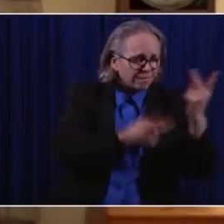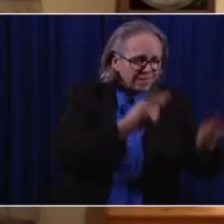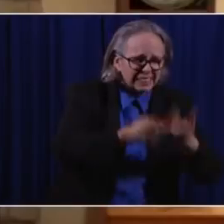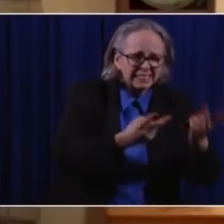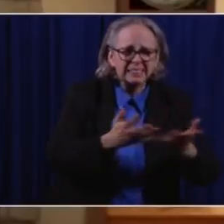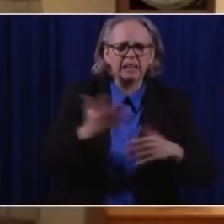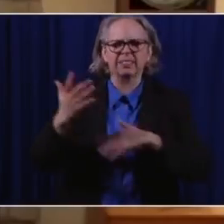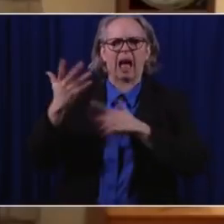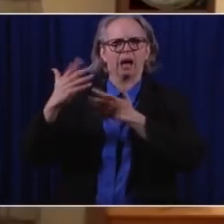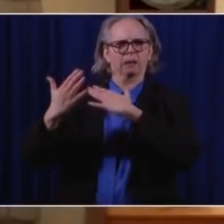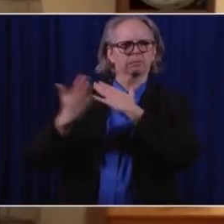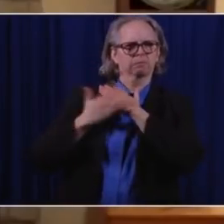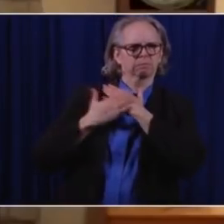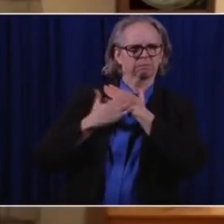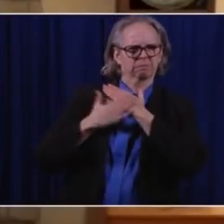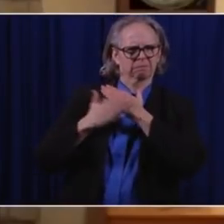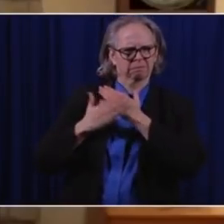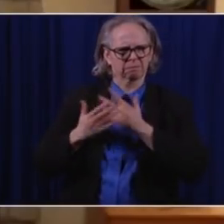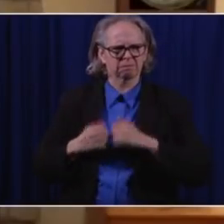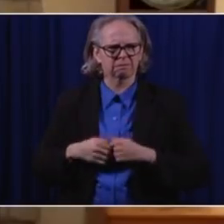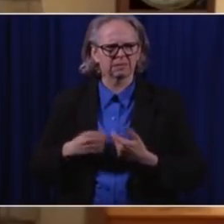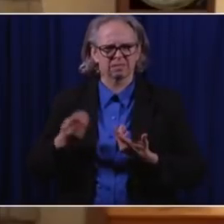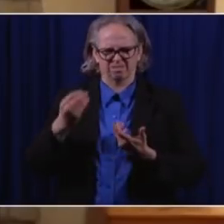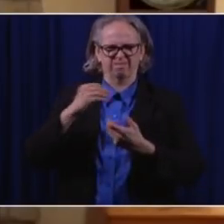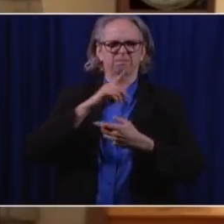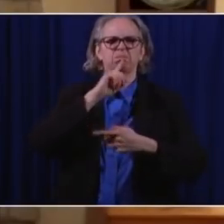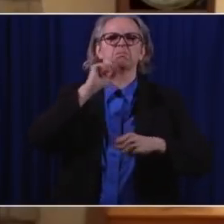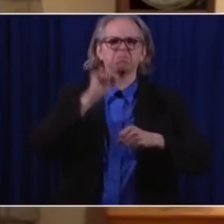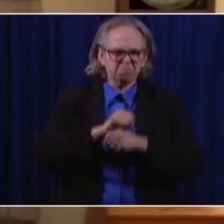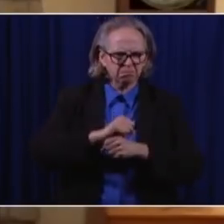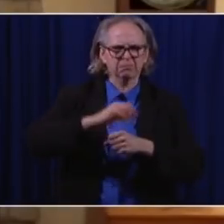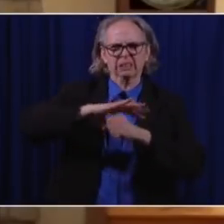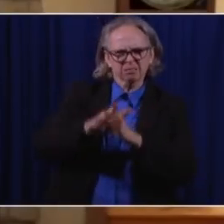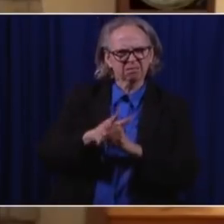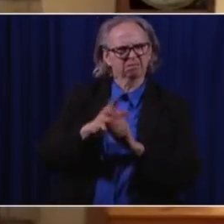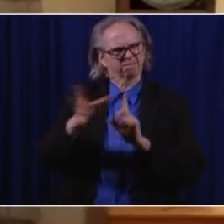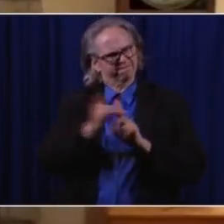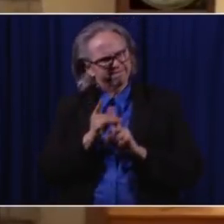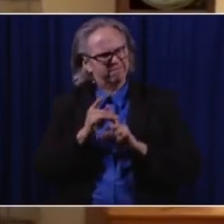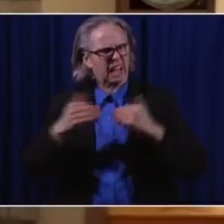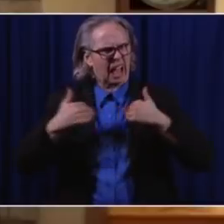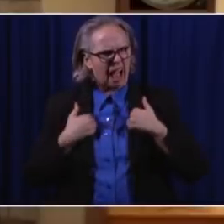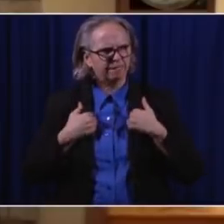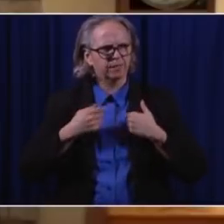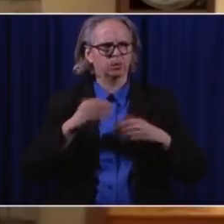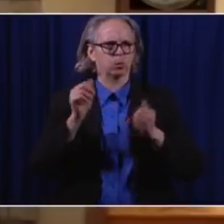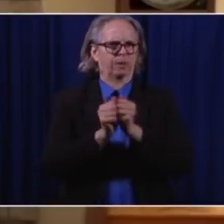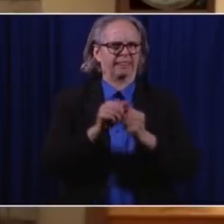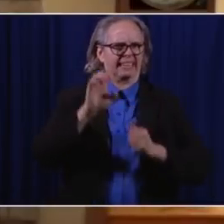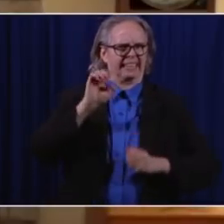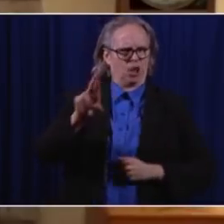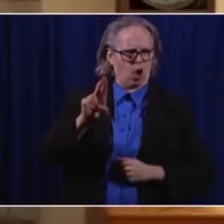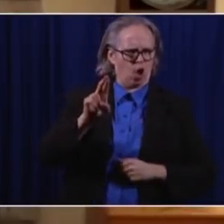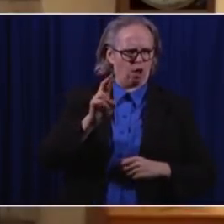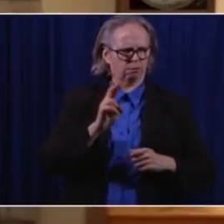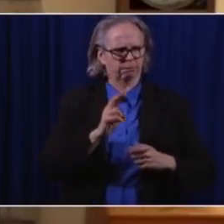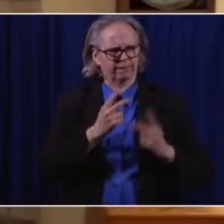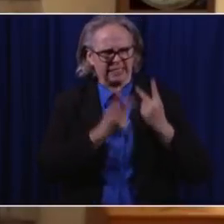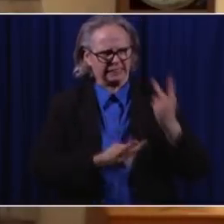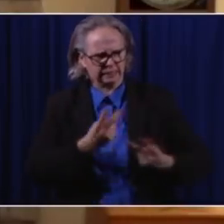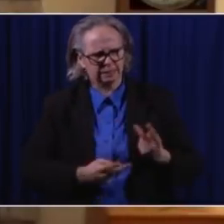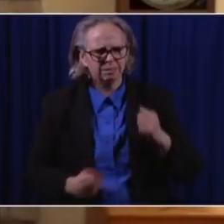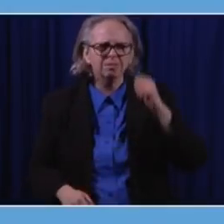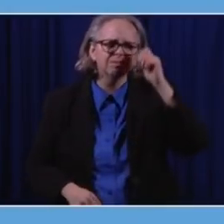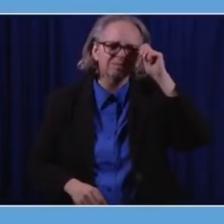diagnosis of patients that presented to Ohio emergency room departments. It's depicted in a 7-day